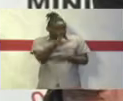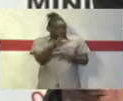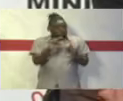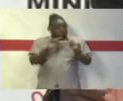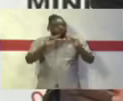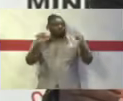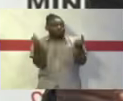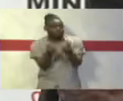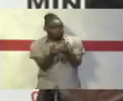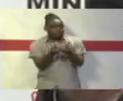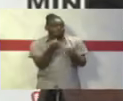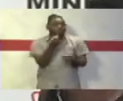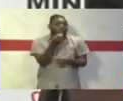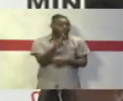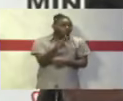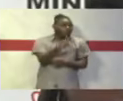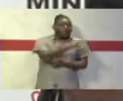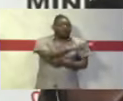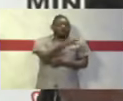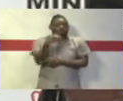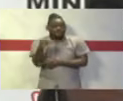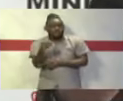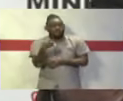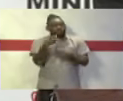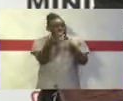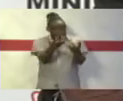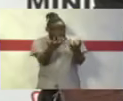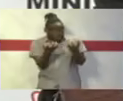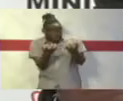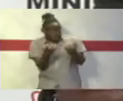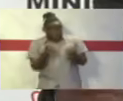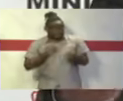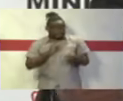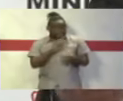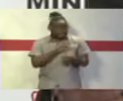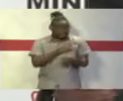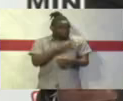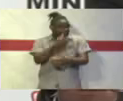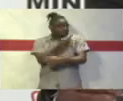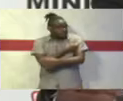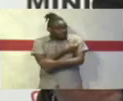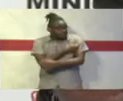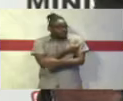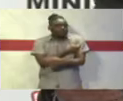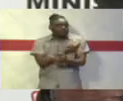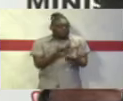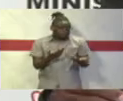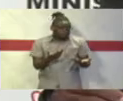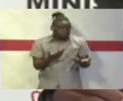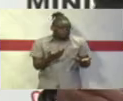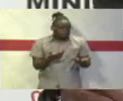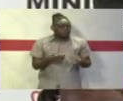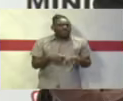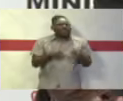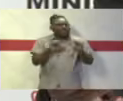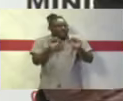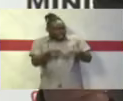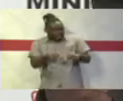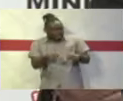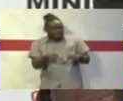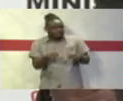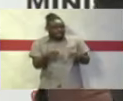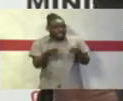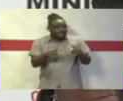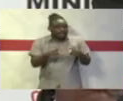association, and you want to get your staff vaccinated, it can be done at the NCRHA. The number again,